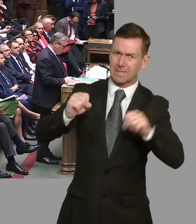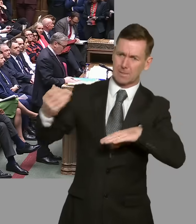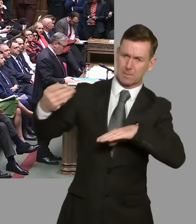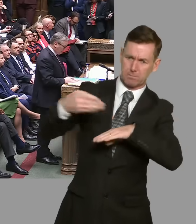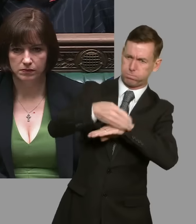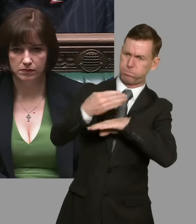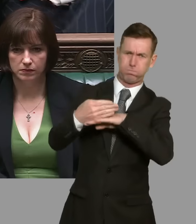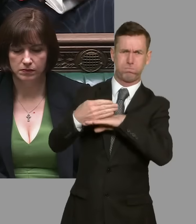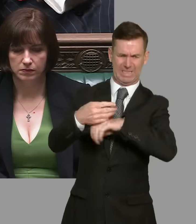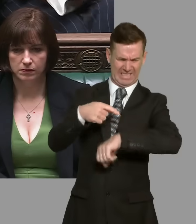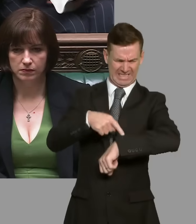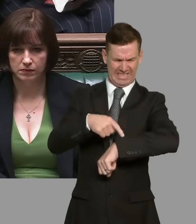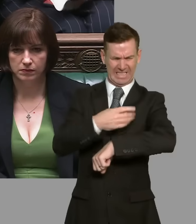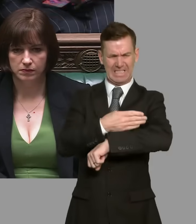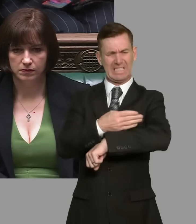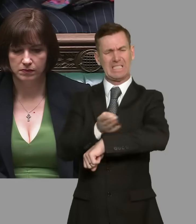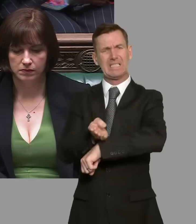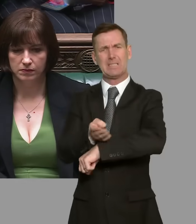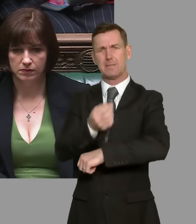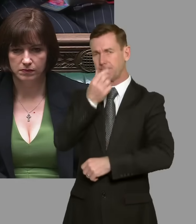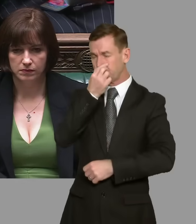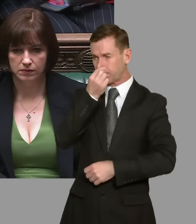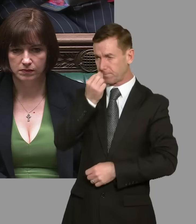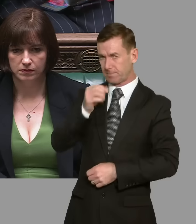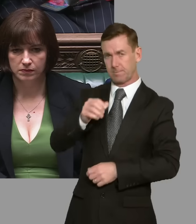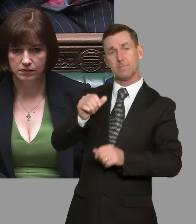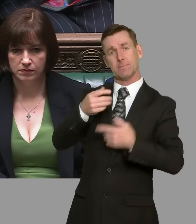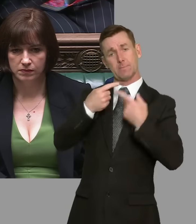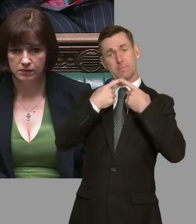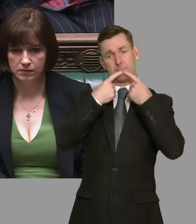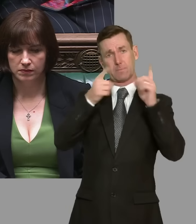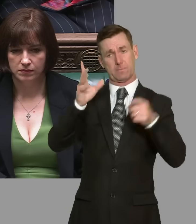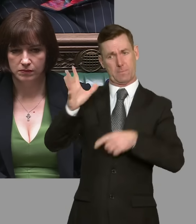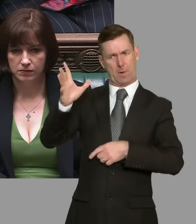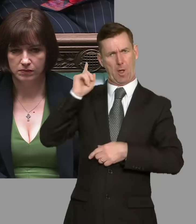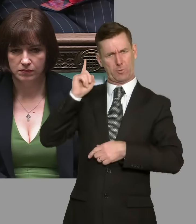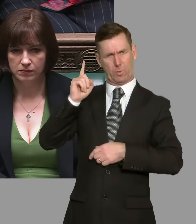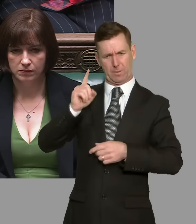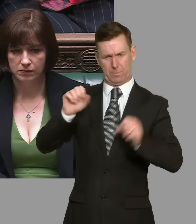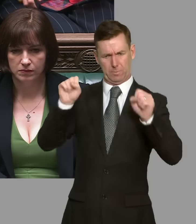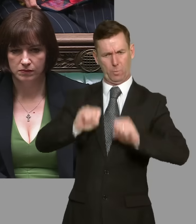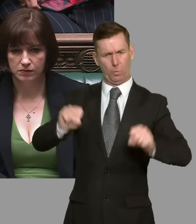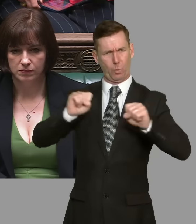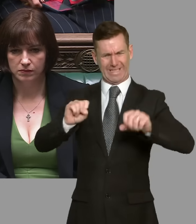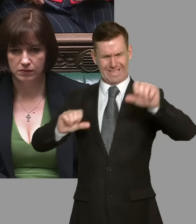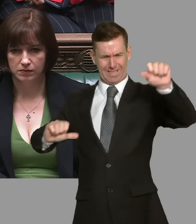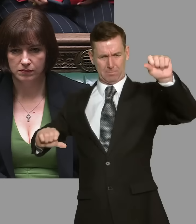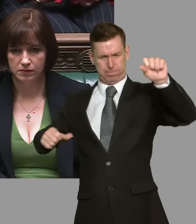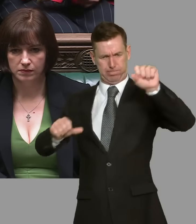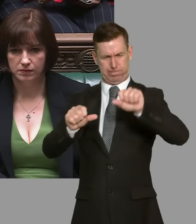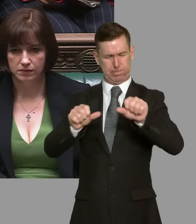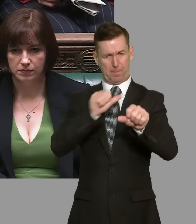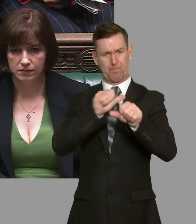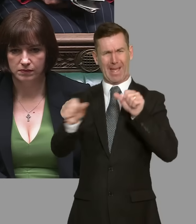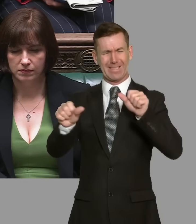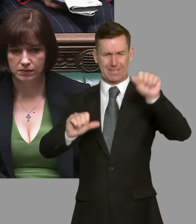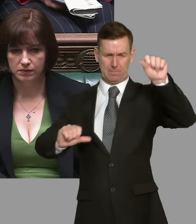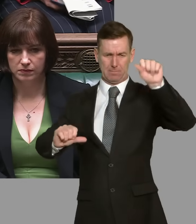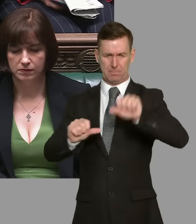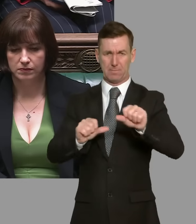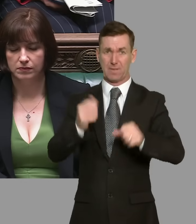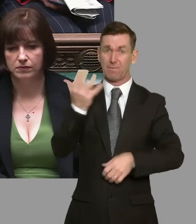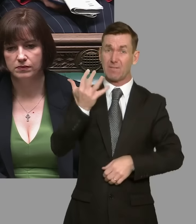biggest fall in NHS waiting times for 15 years. Waiting lists down by more than 300,000